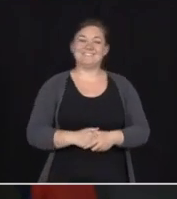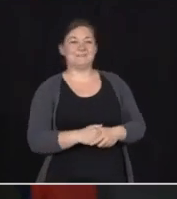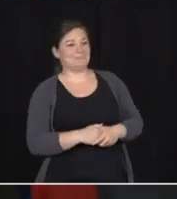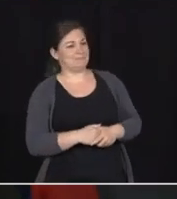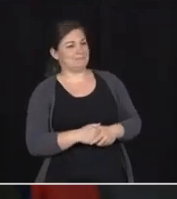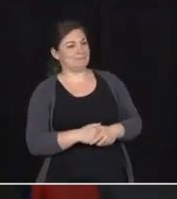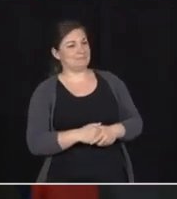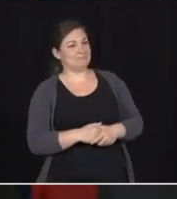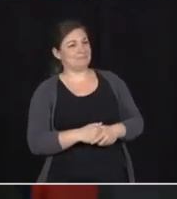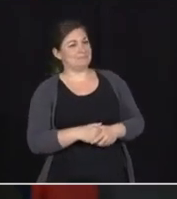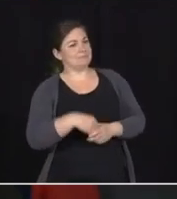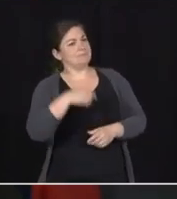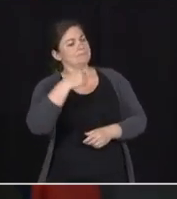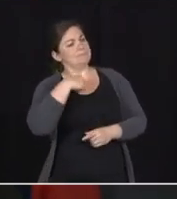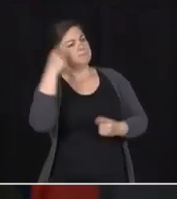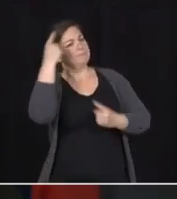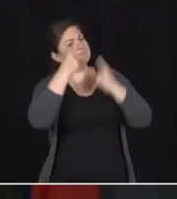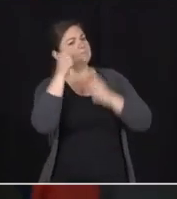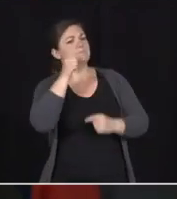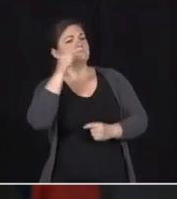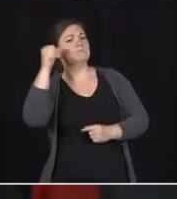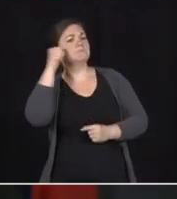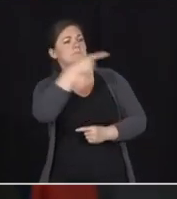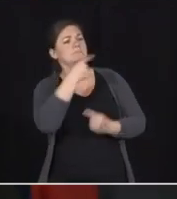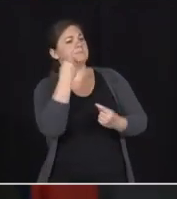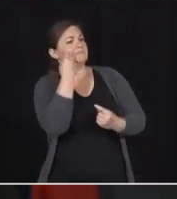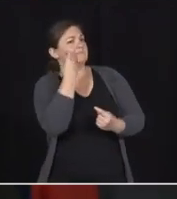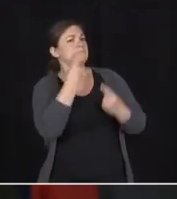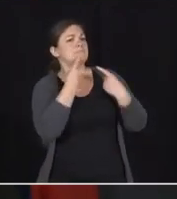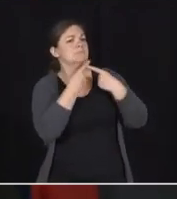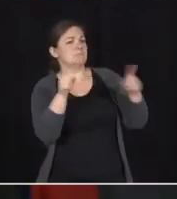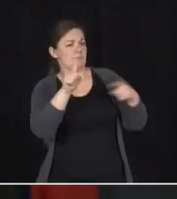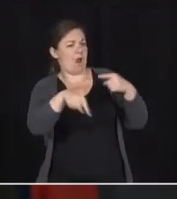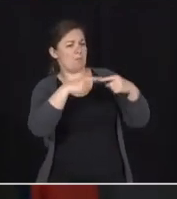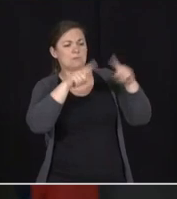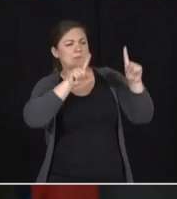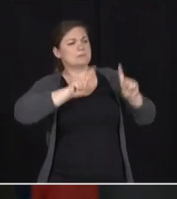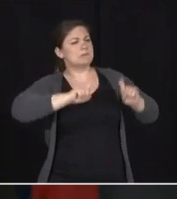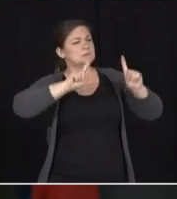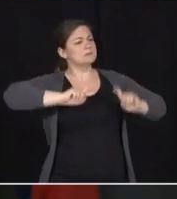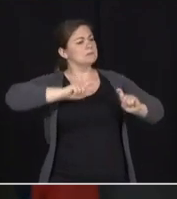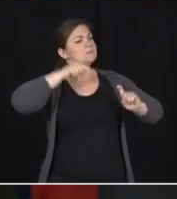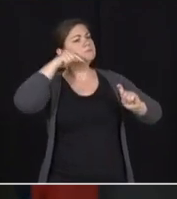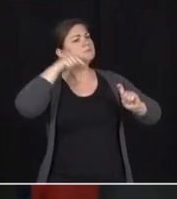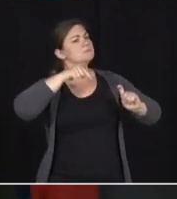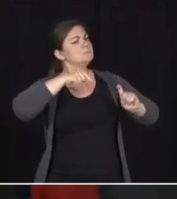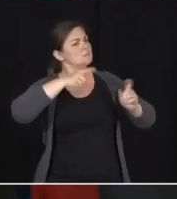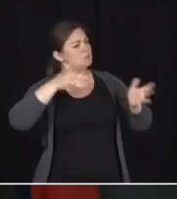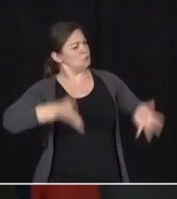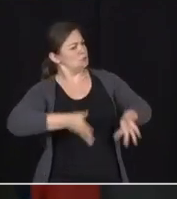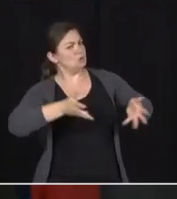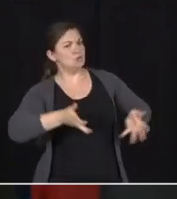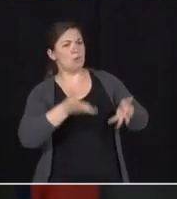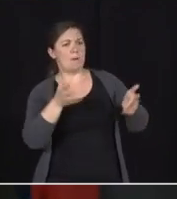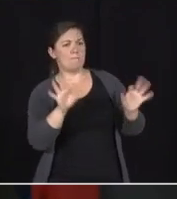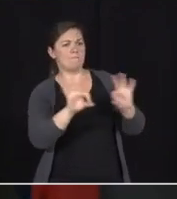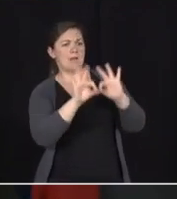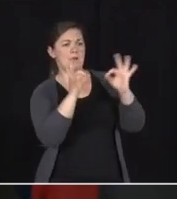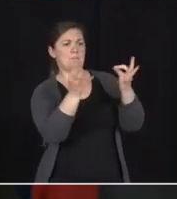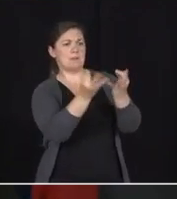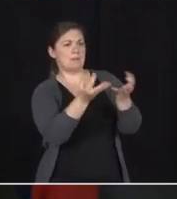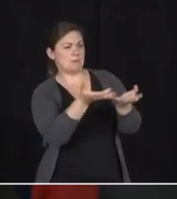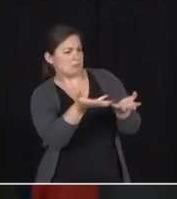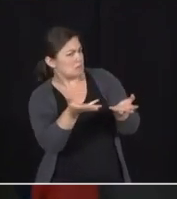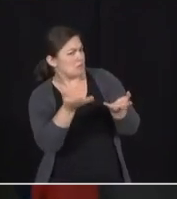I'm wondering about your announcement yesterday about the testing, and you encouraged families, people to bring their families to